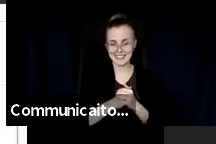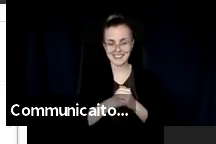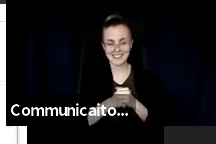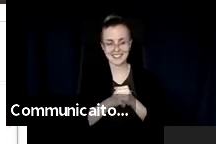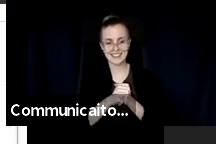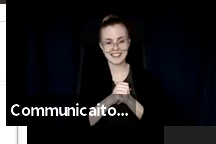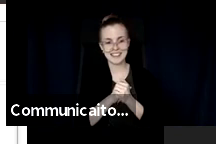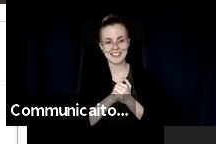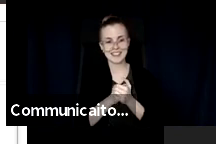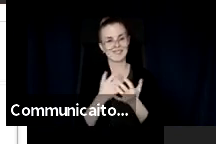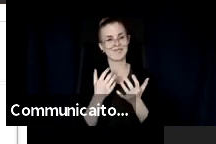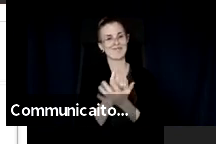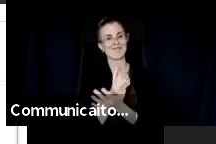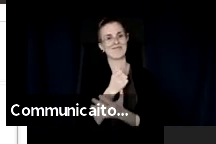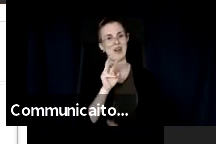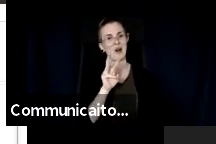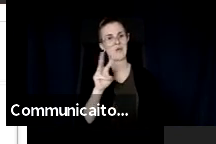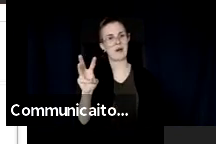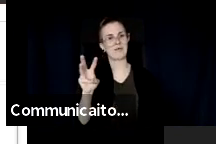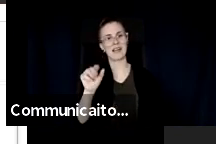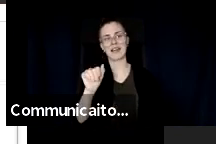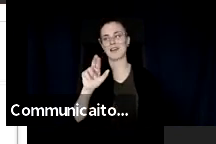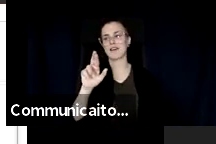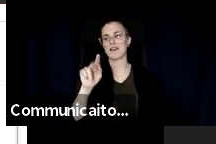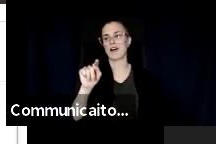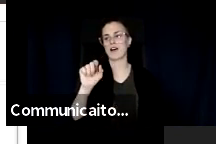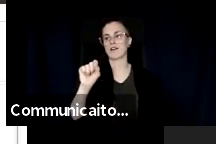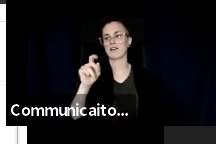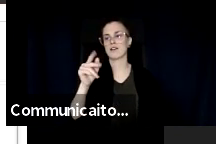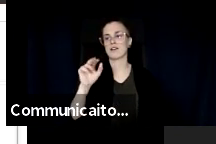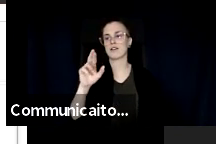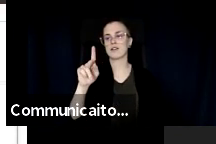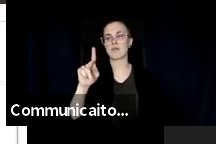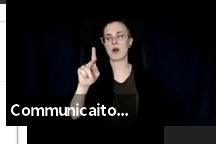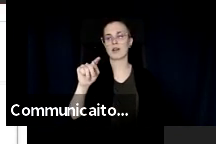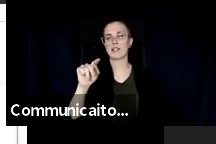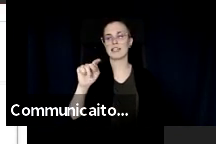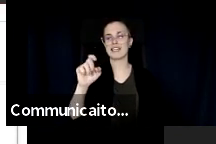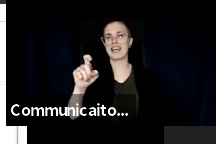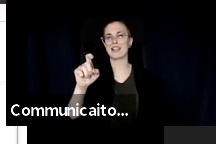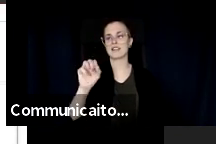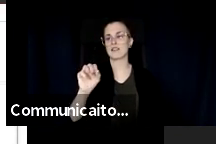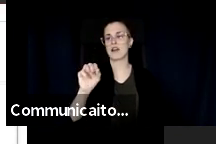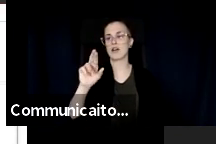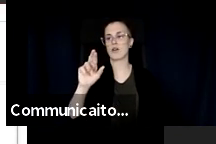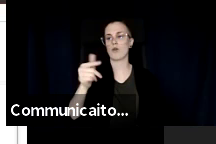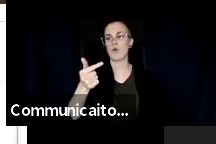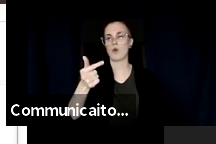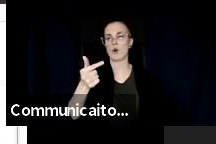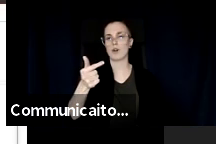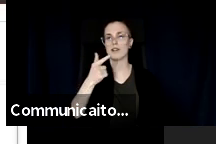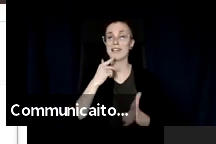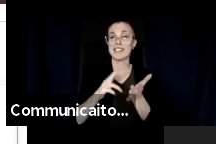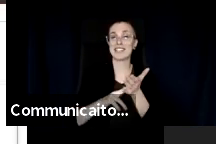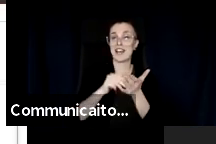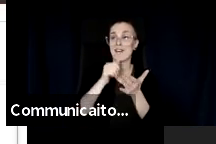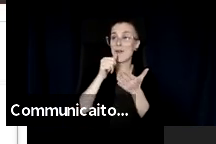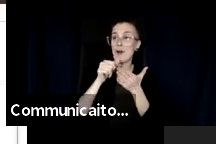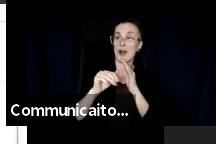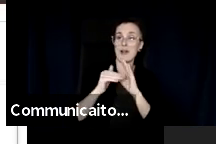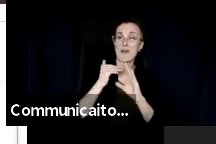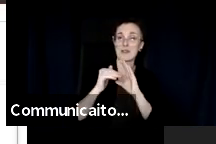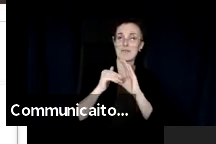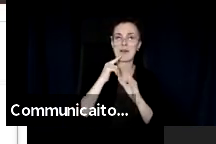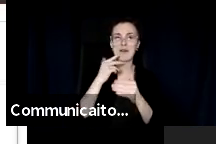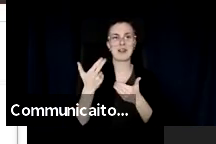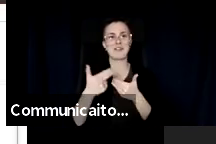Visit our website at artsparktx.org, join our newsletter, and find us on social media to